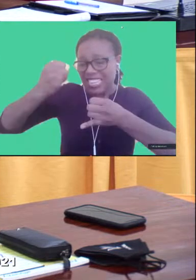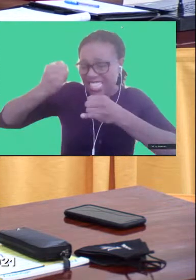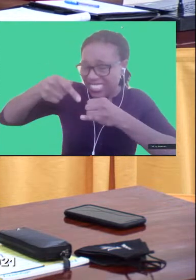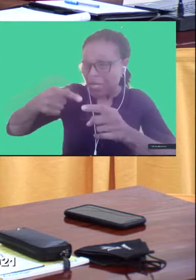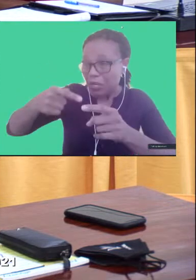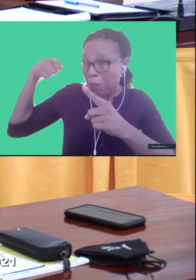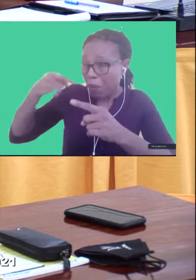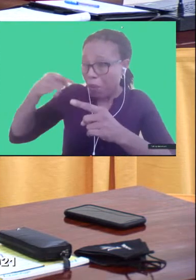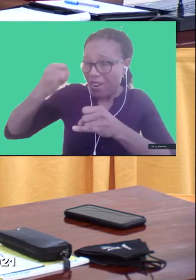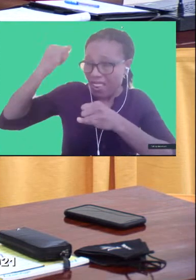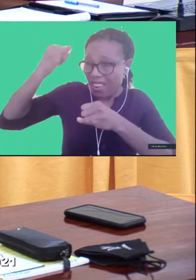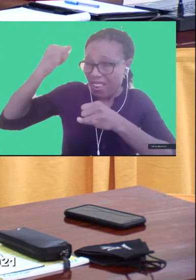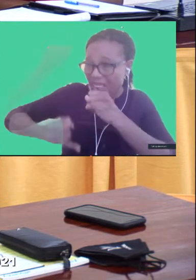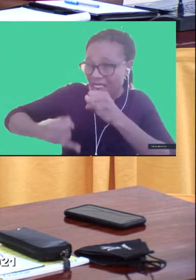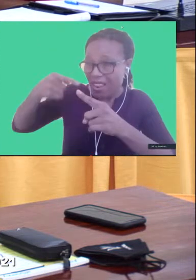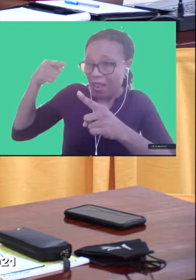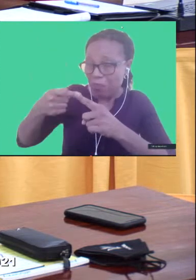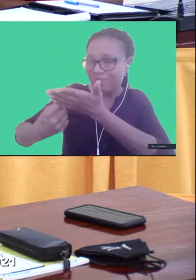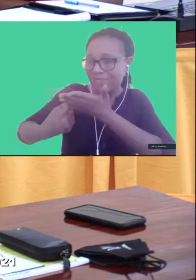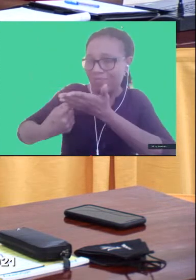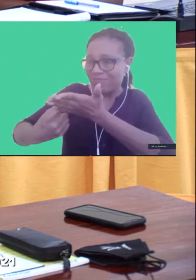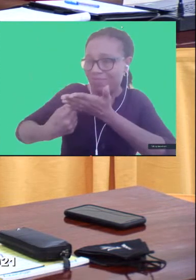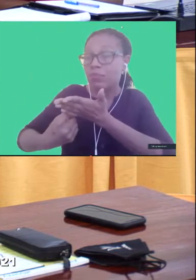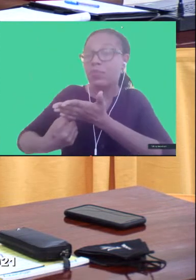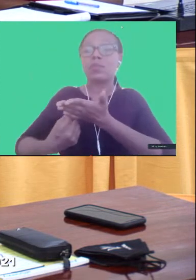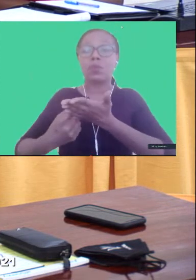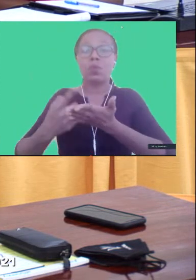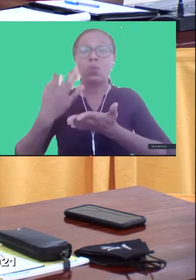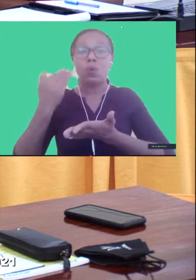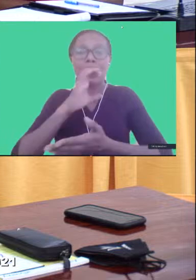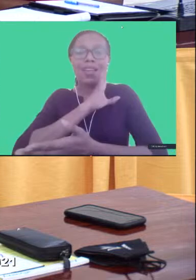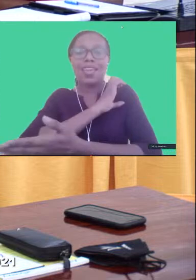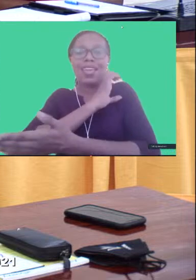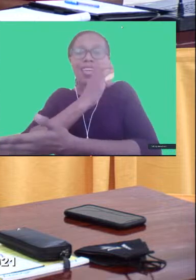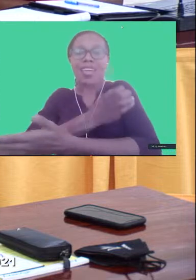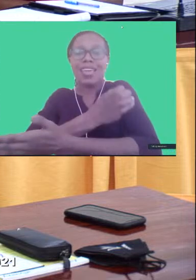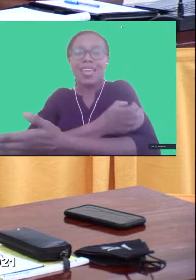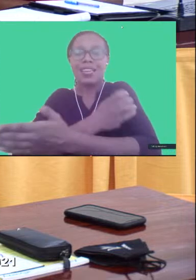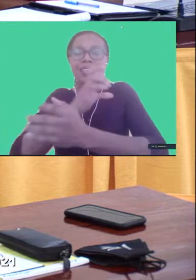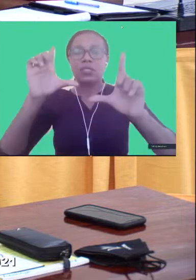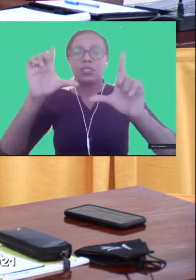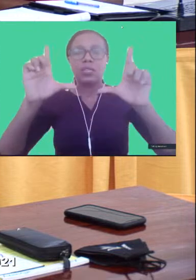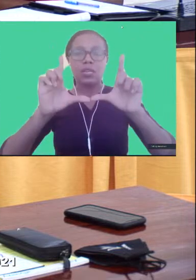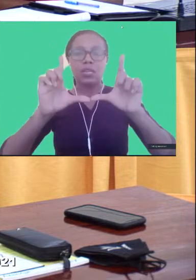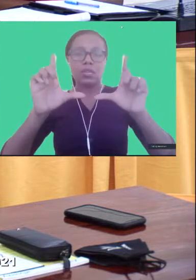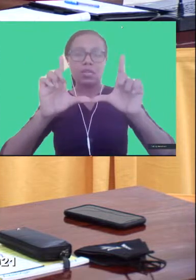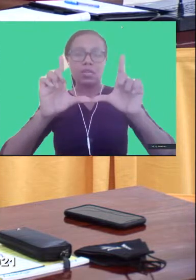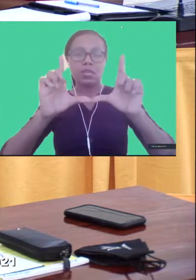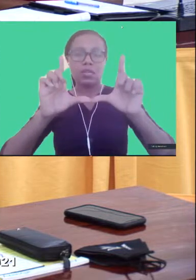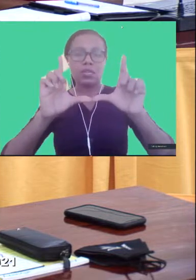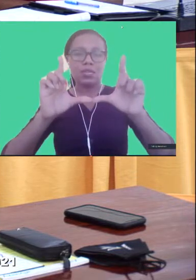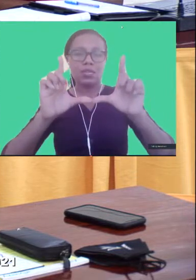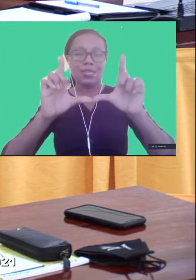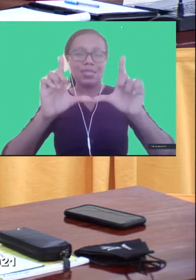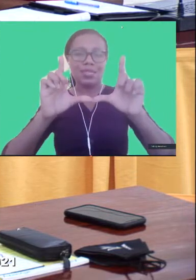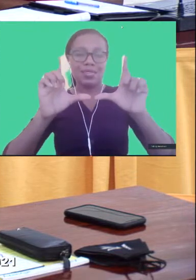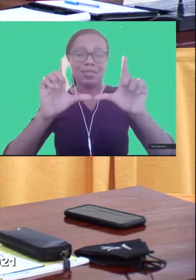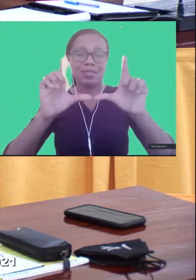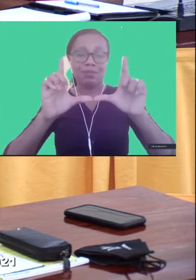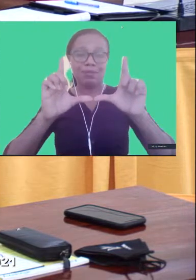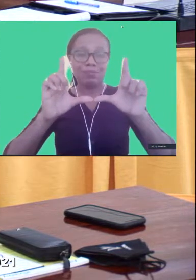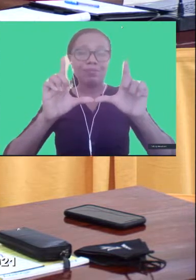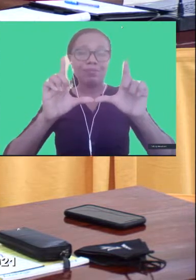energy license, a condition which is known famously between myself and my permanent secretary of energy as condition